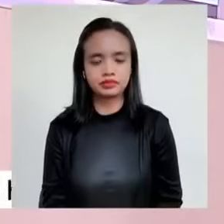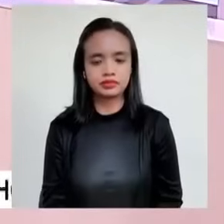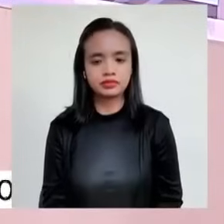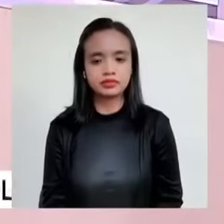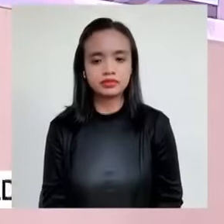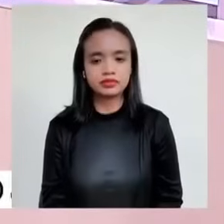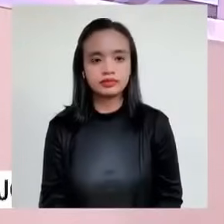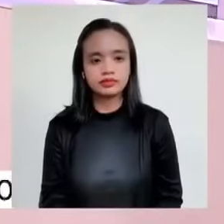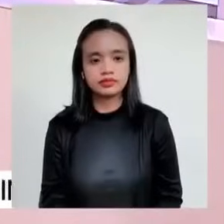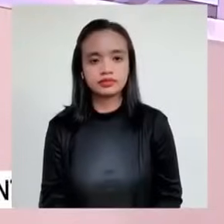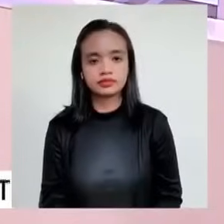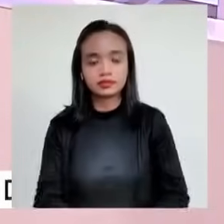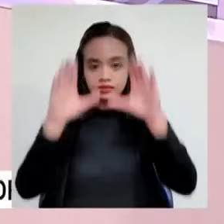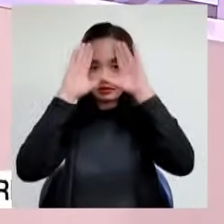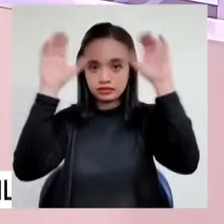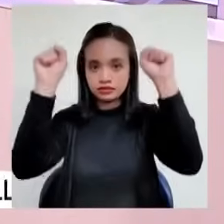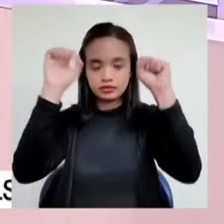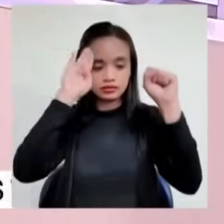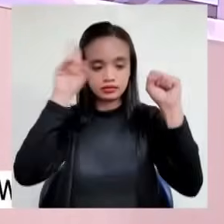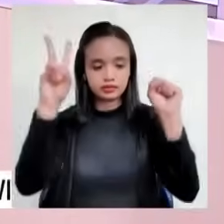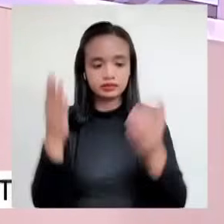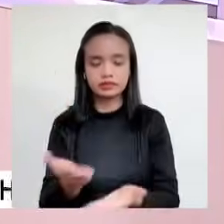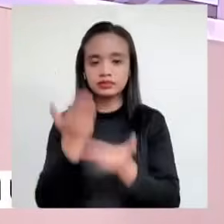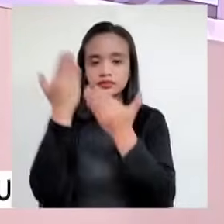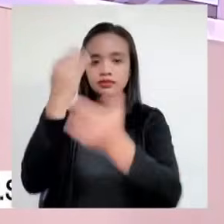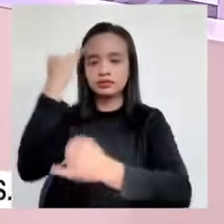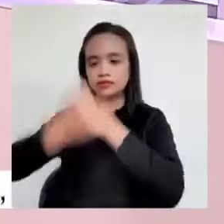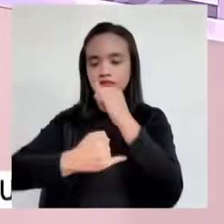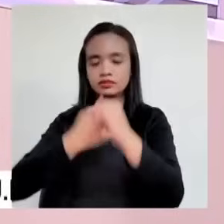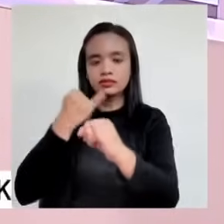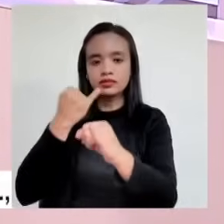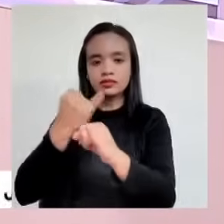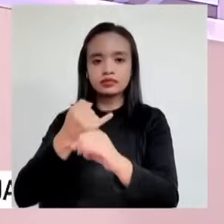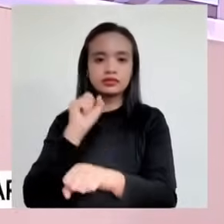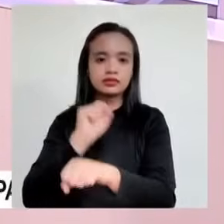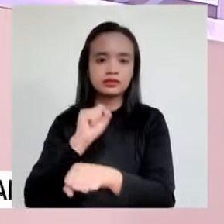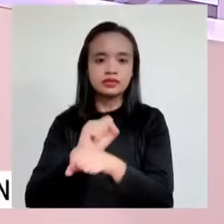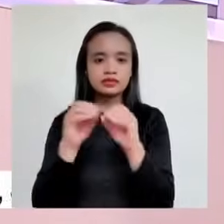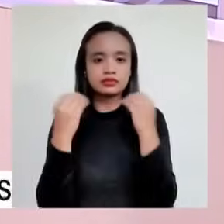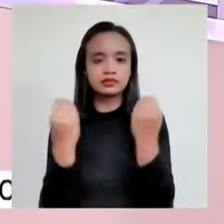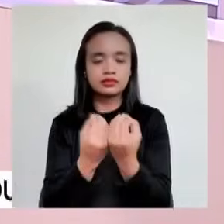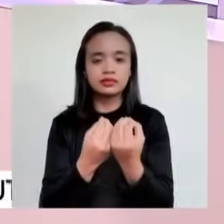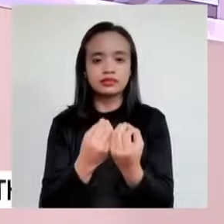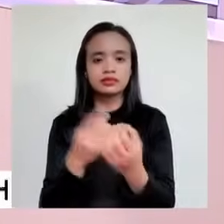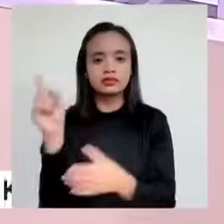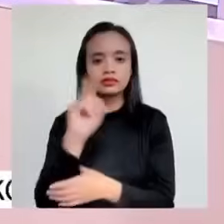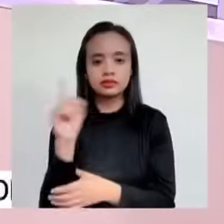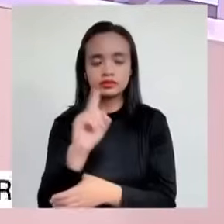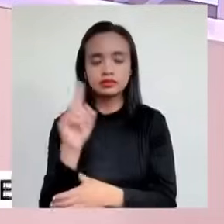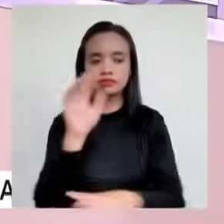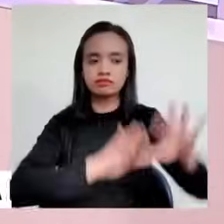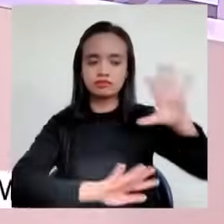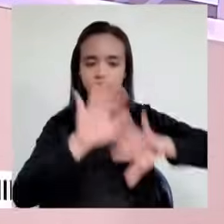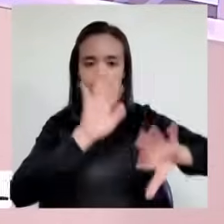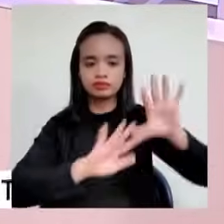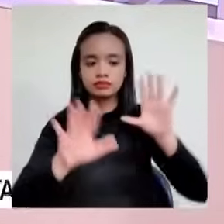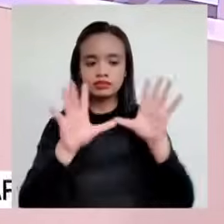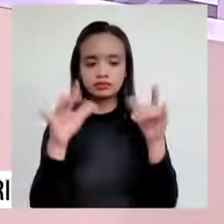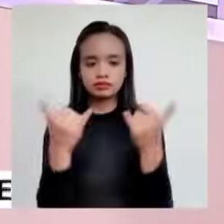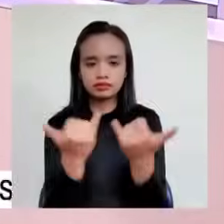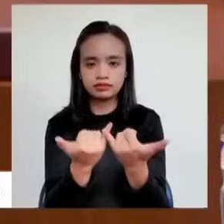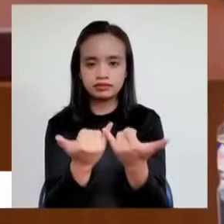President Marcos endorses an international labor organization agreement aimed at ending workplace harassment to the Senate